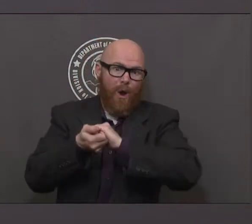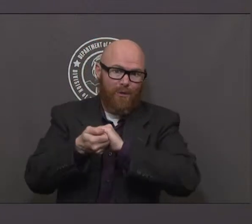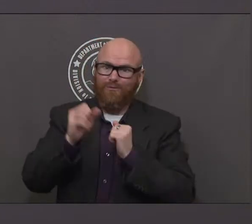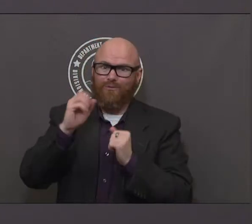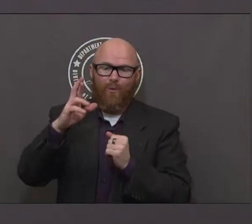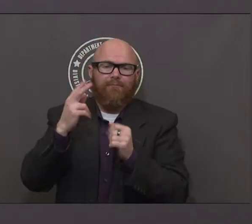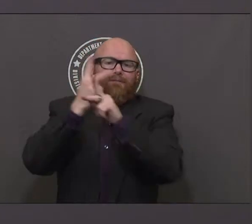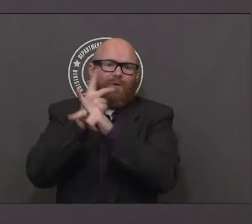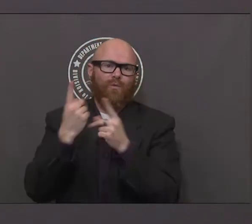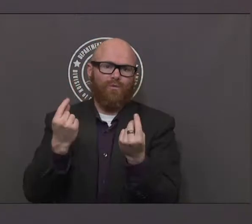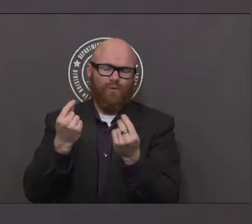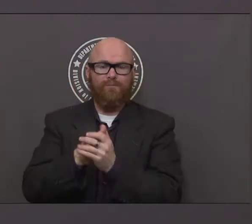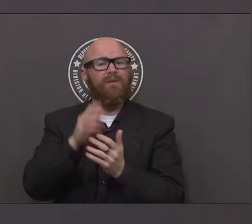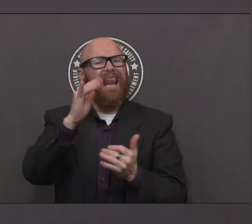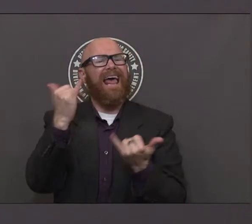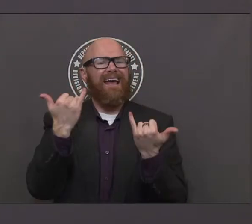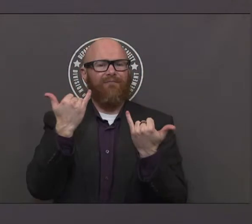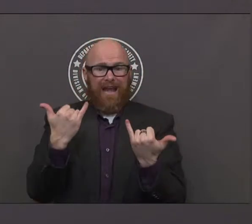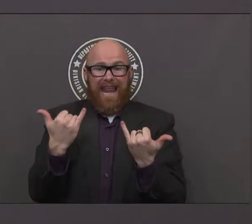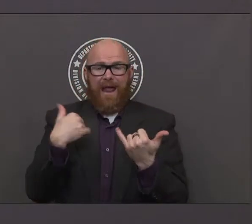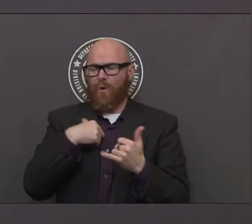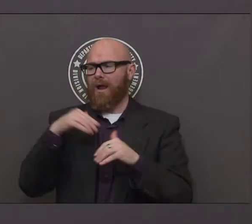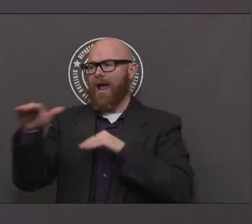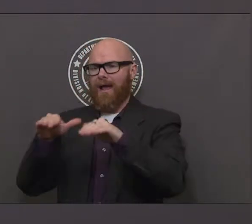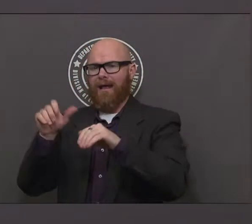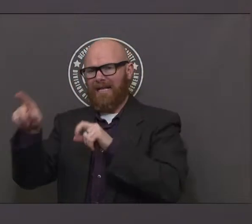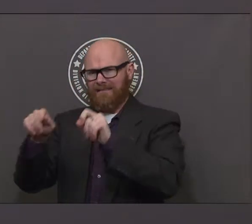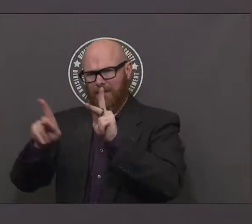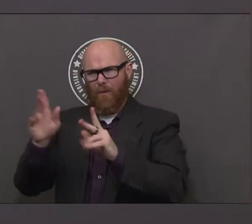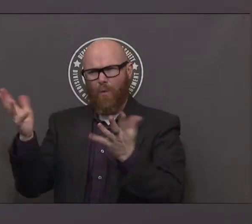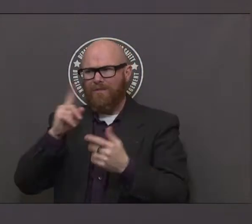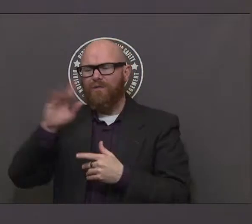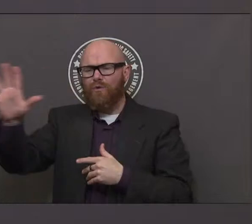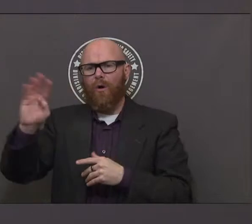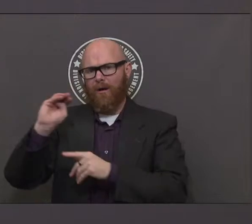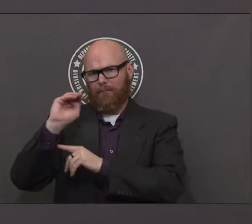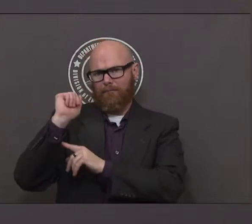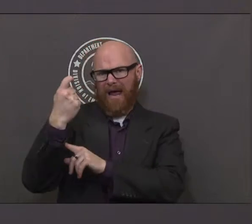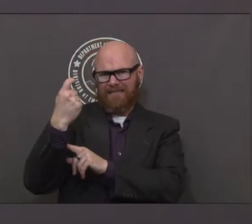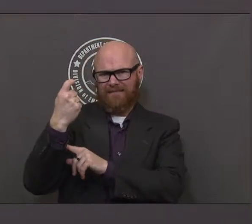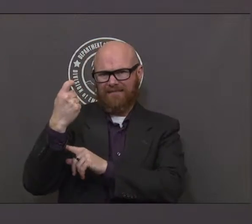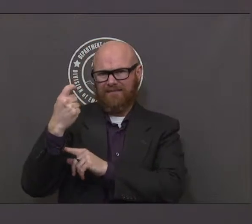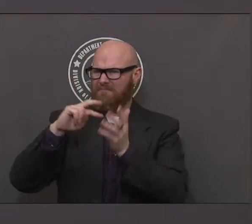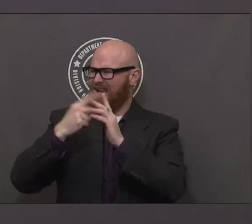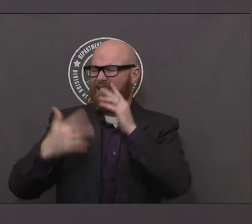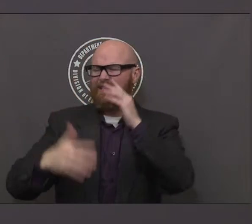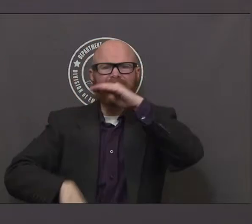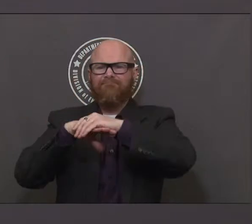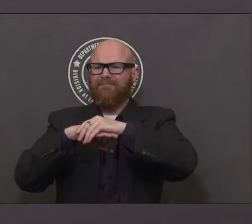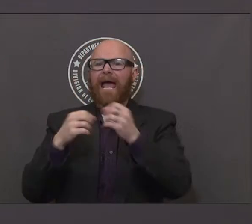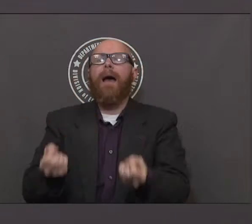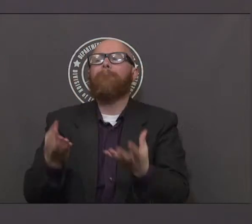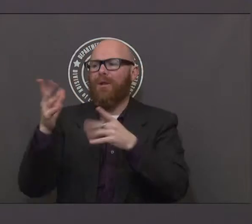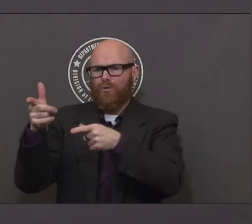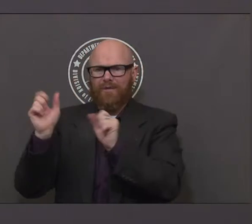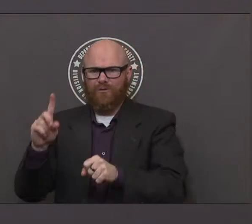you're unable to do all the other things that local health districts do? And they've all given us a number. And then we say, okay, hospitals, what is the amount